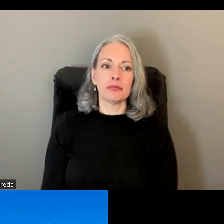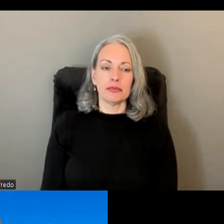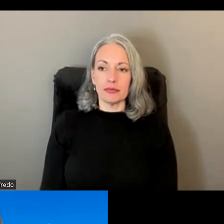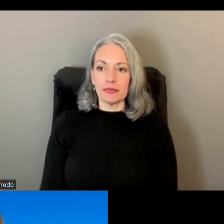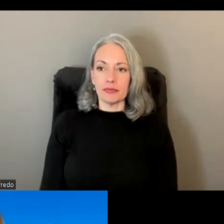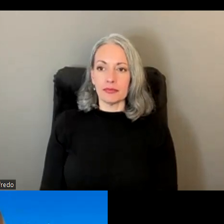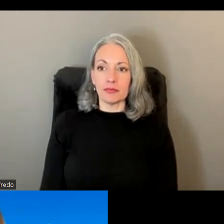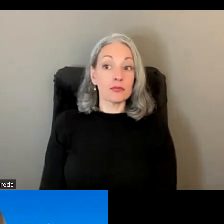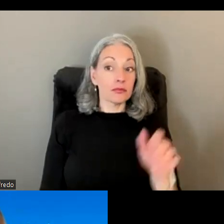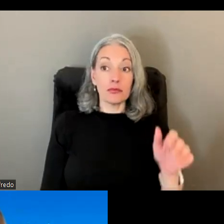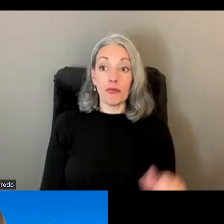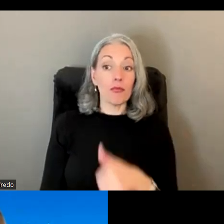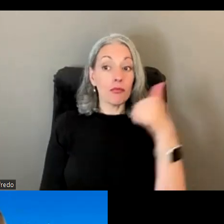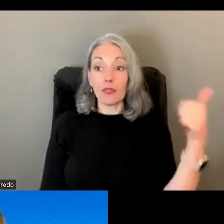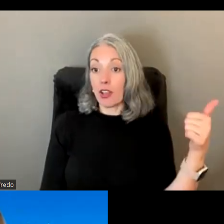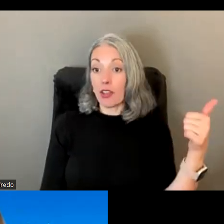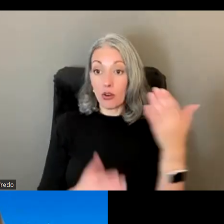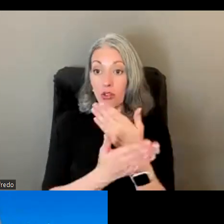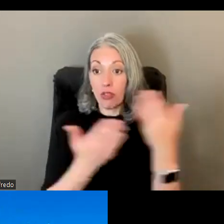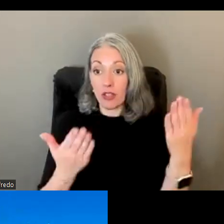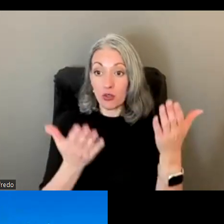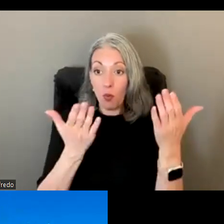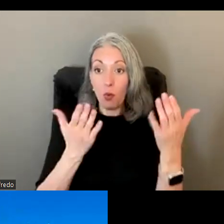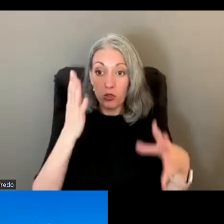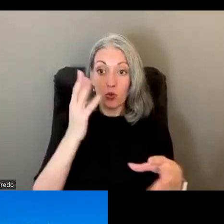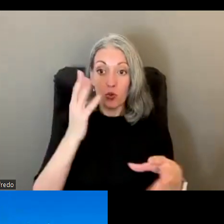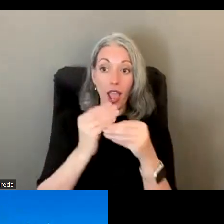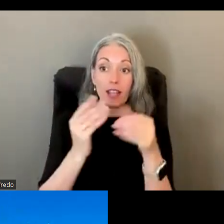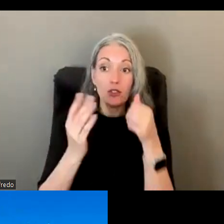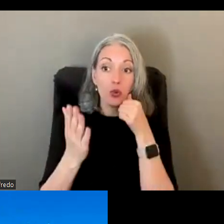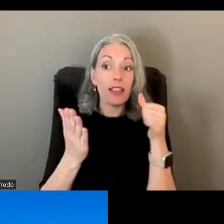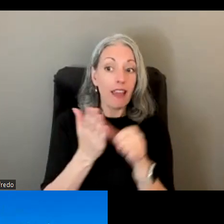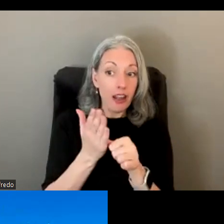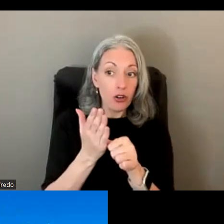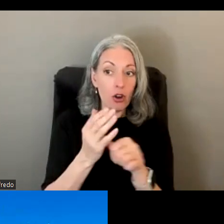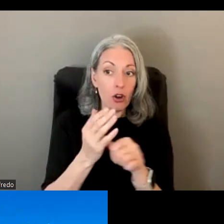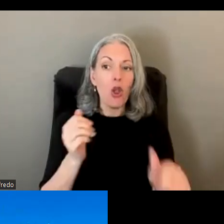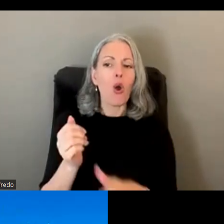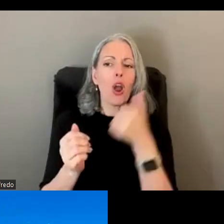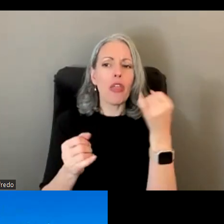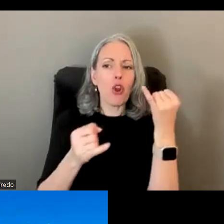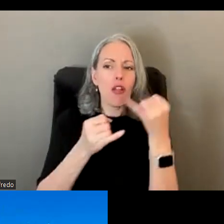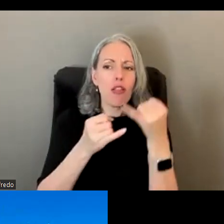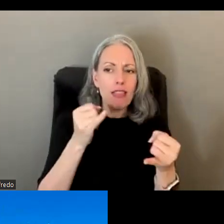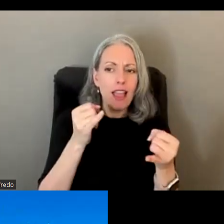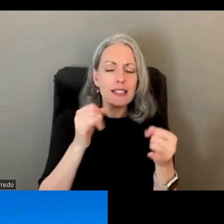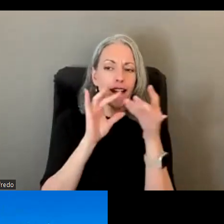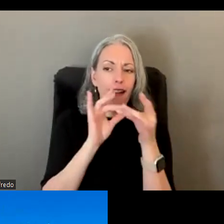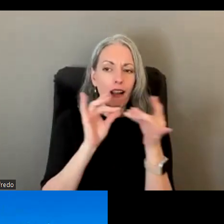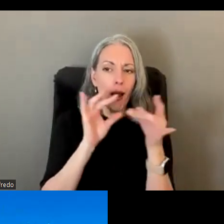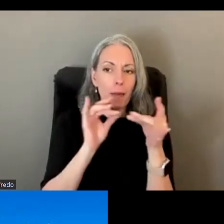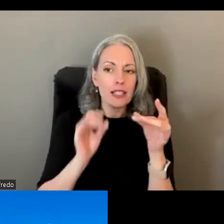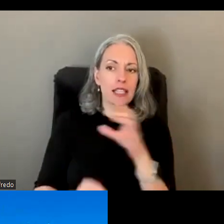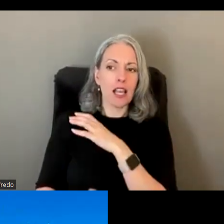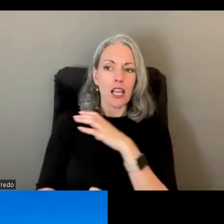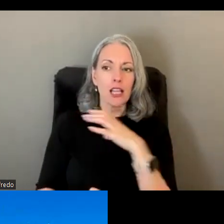Okay, is there any other things we want to add to the letter, or any other final comments that committee members want to make